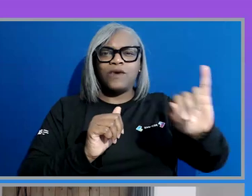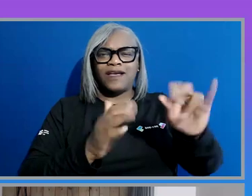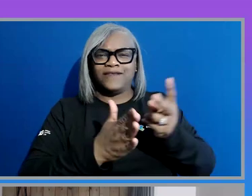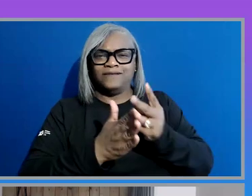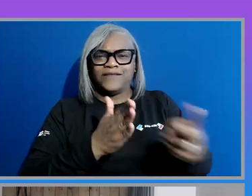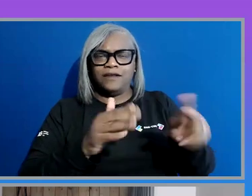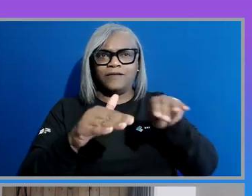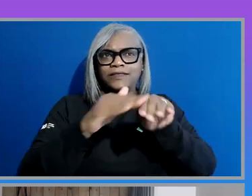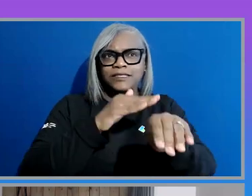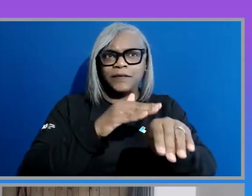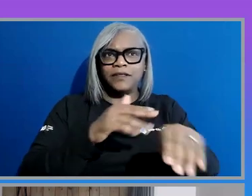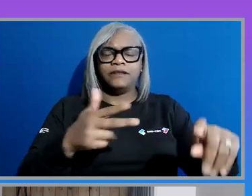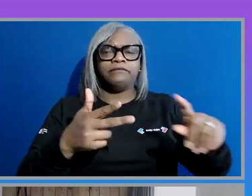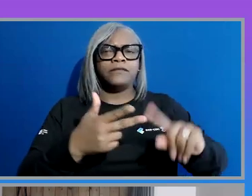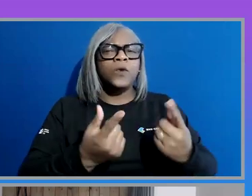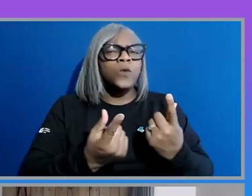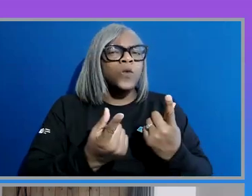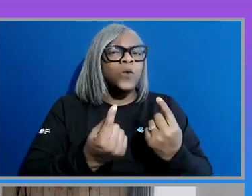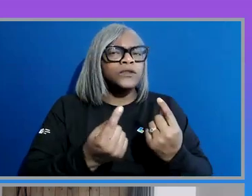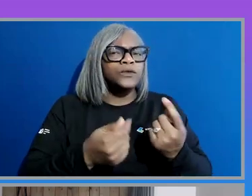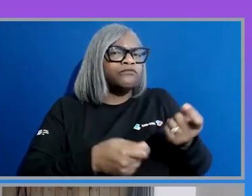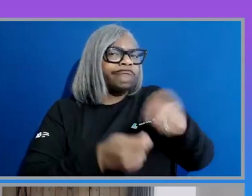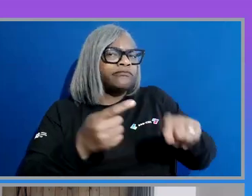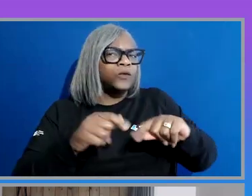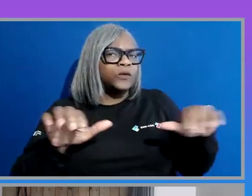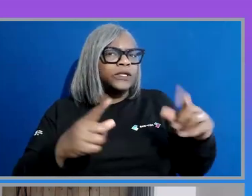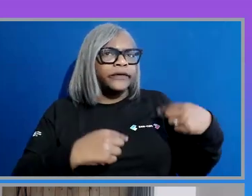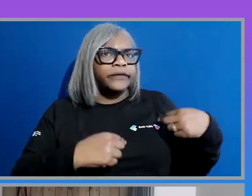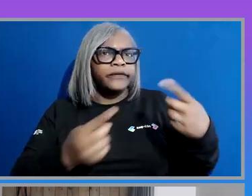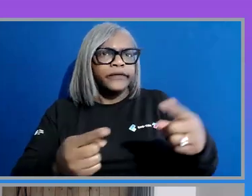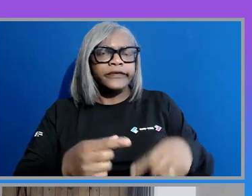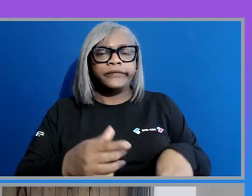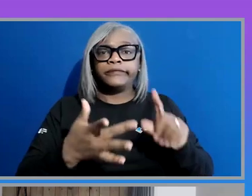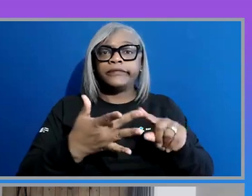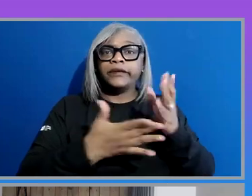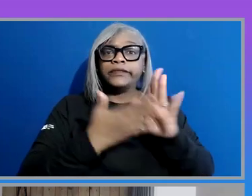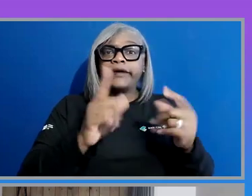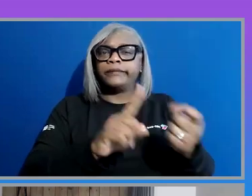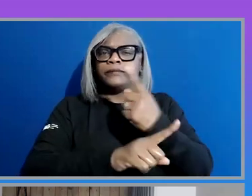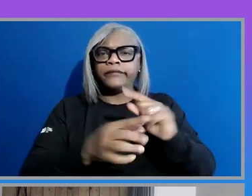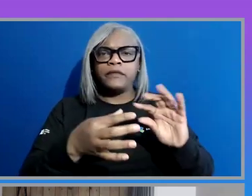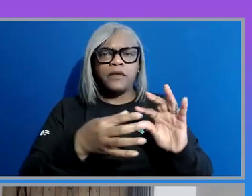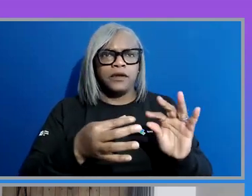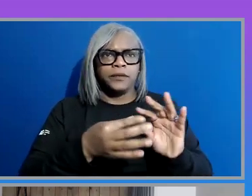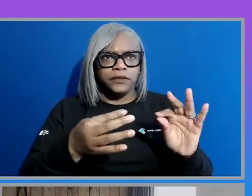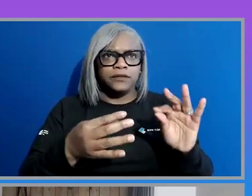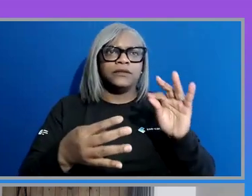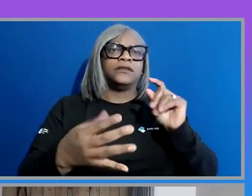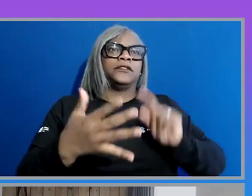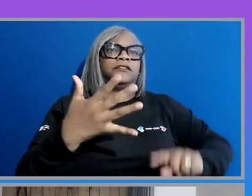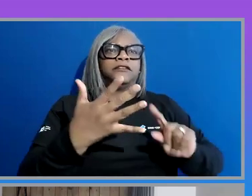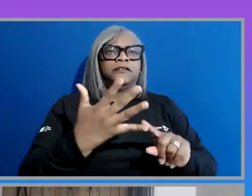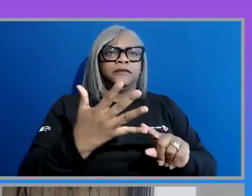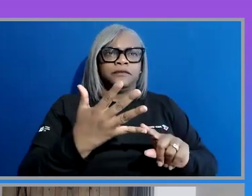to do instead. We may have some detours. And I've practiced this a lot, and I will try very